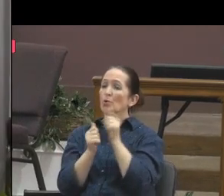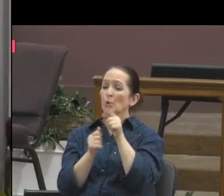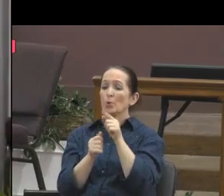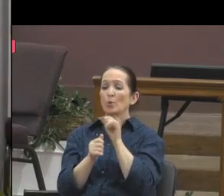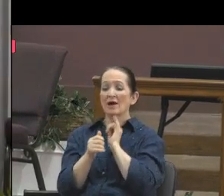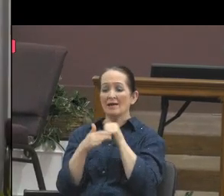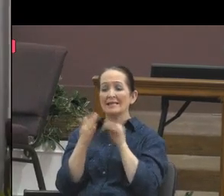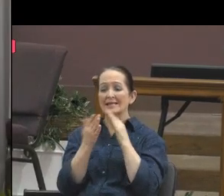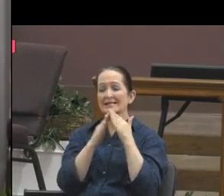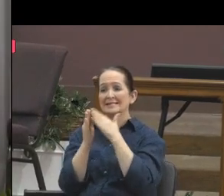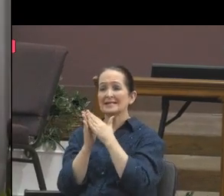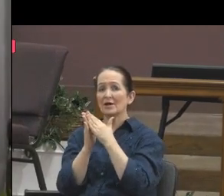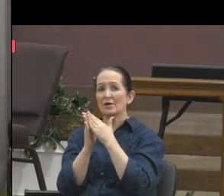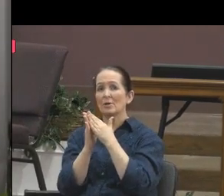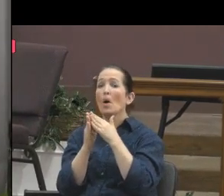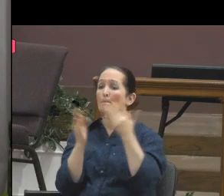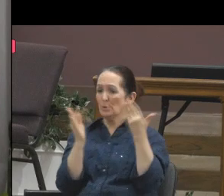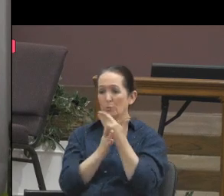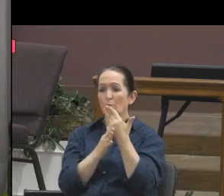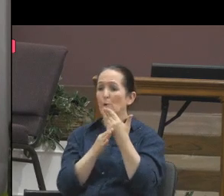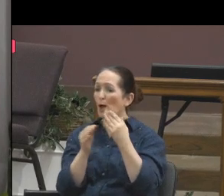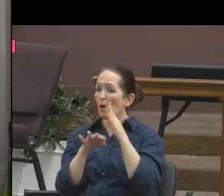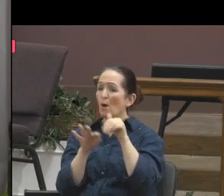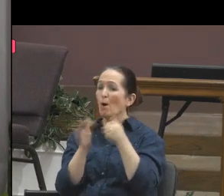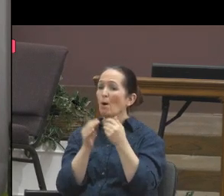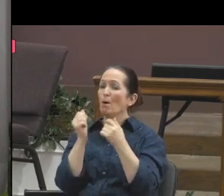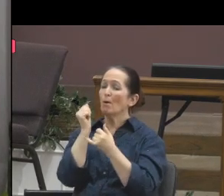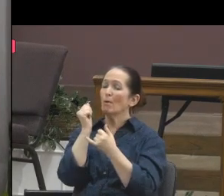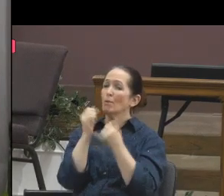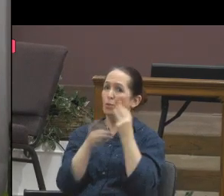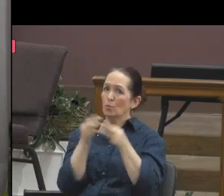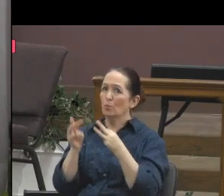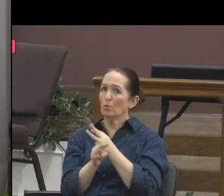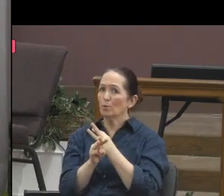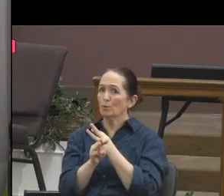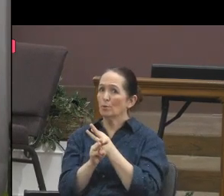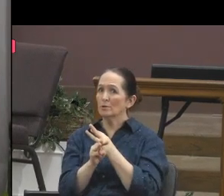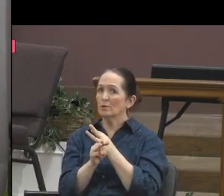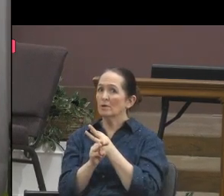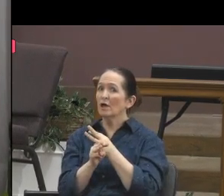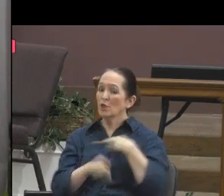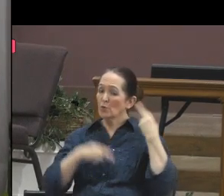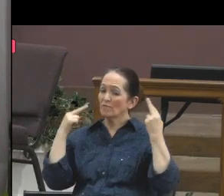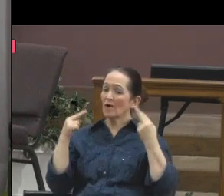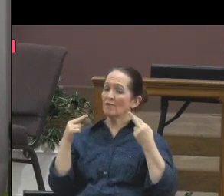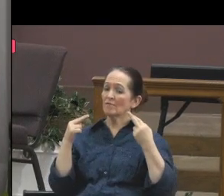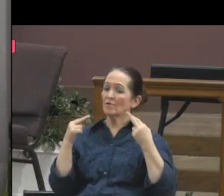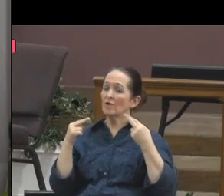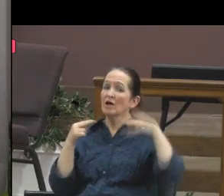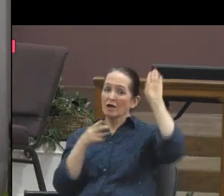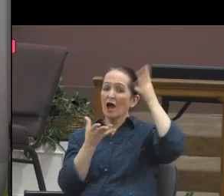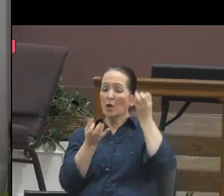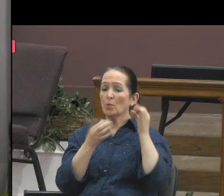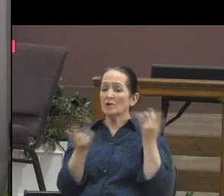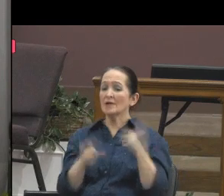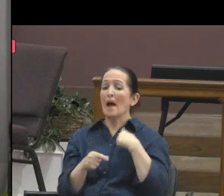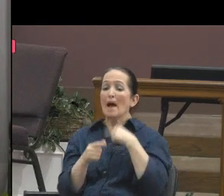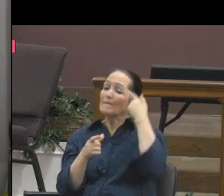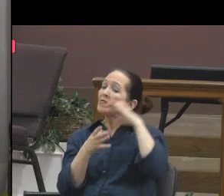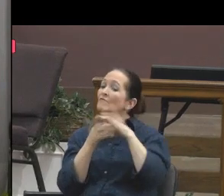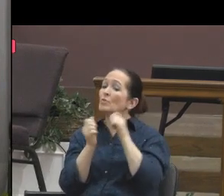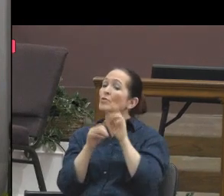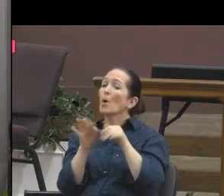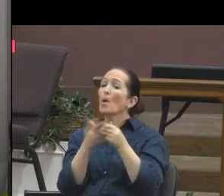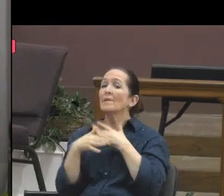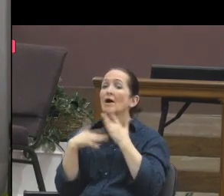that revival that is coming, that God wants to entertain and bring about, I believe with all of my heart